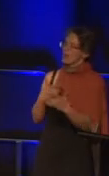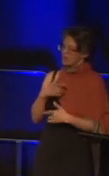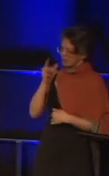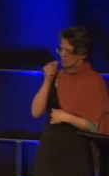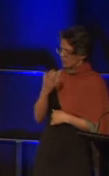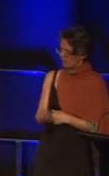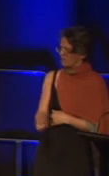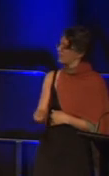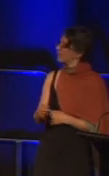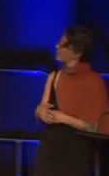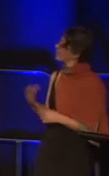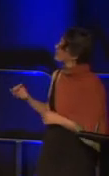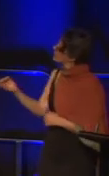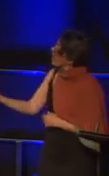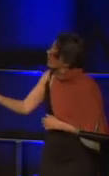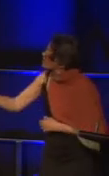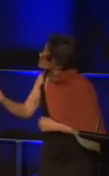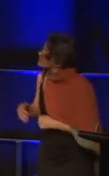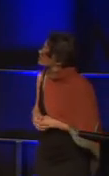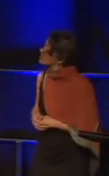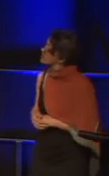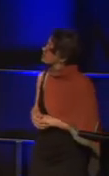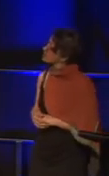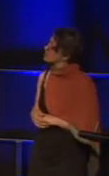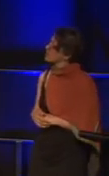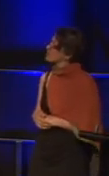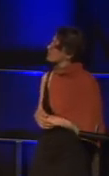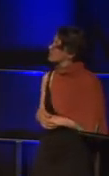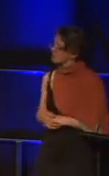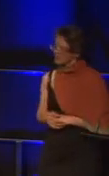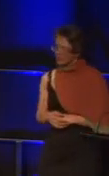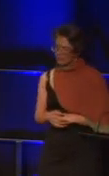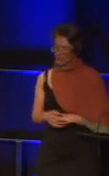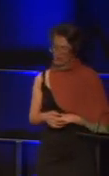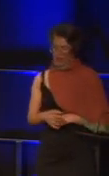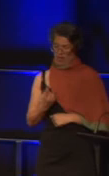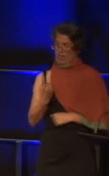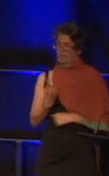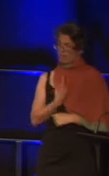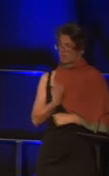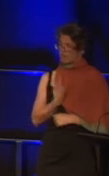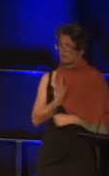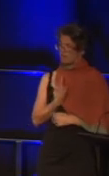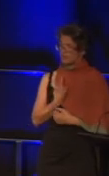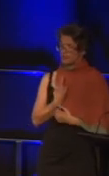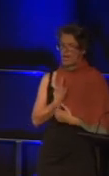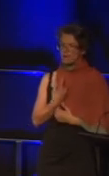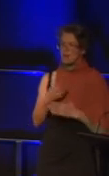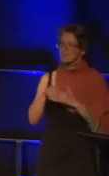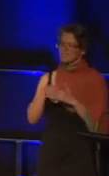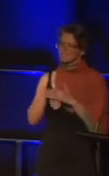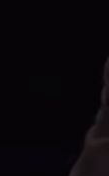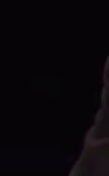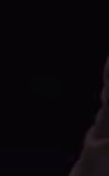Come to our Labour candidate on the end here. Thank you, Craig. I have been in that situation